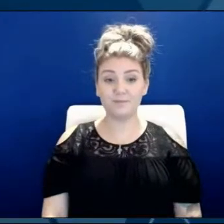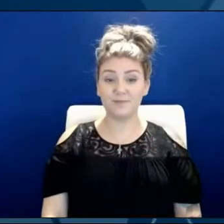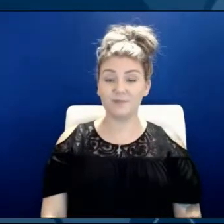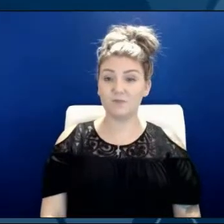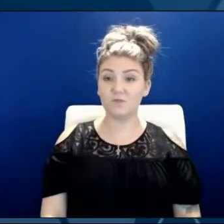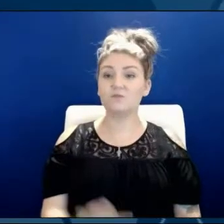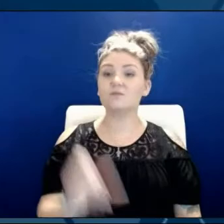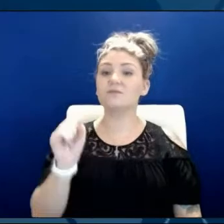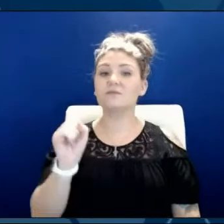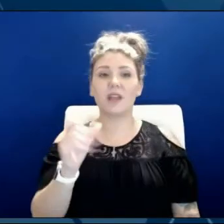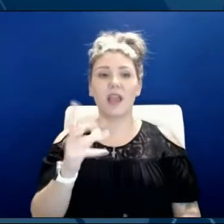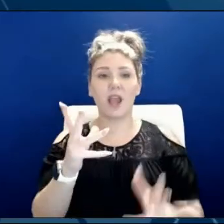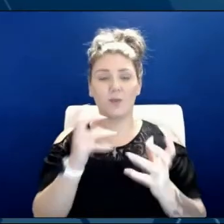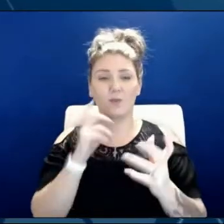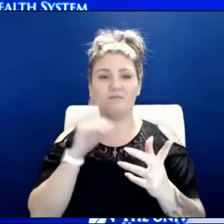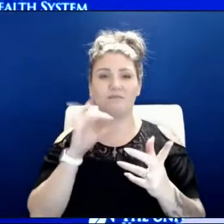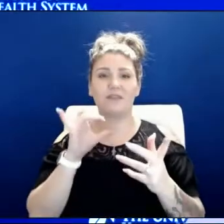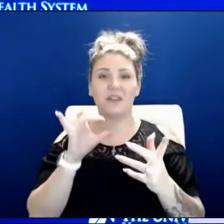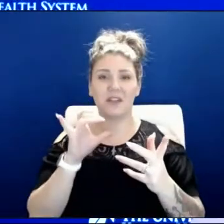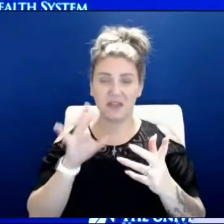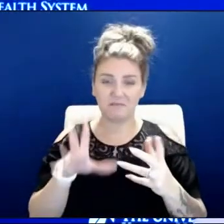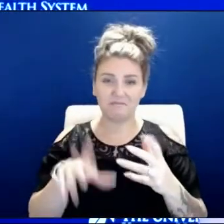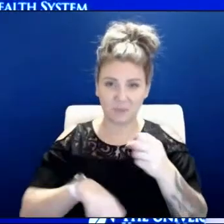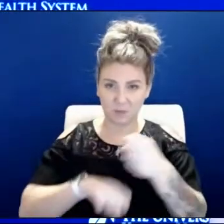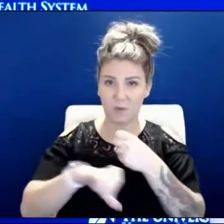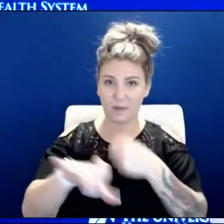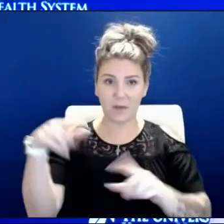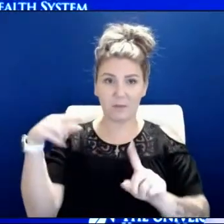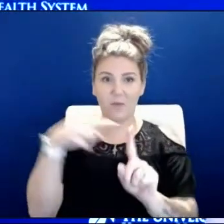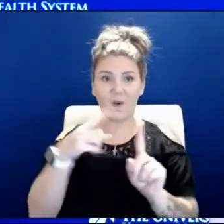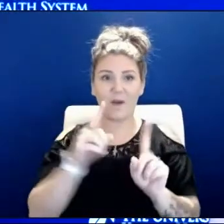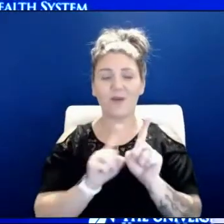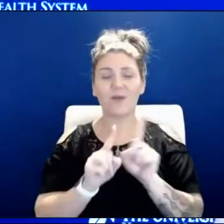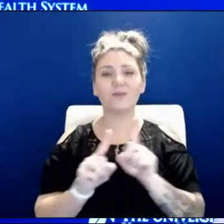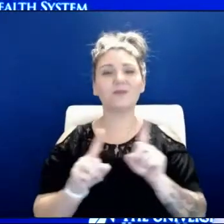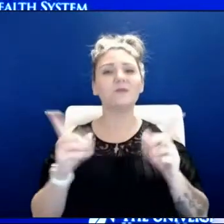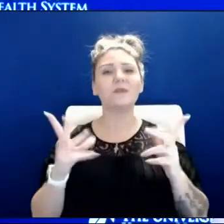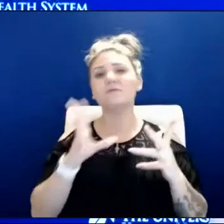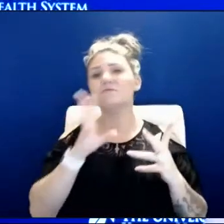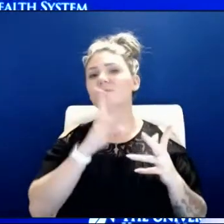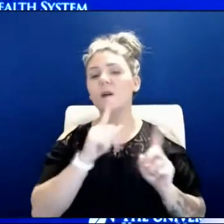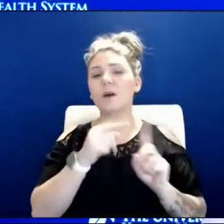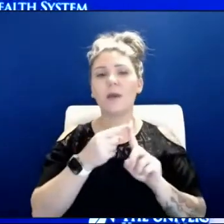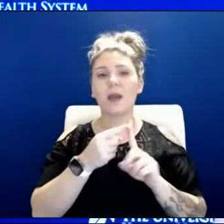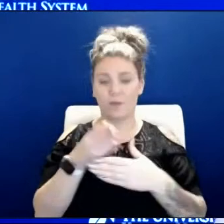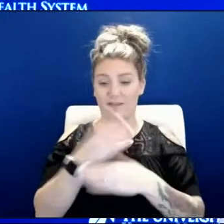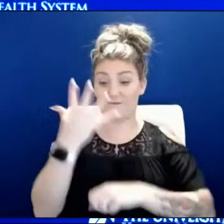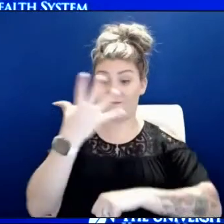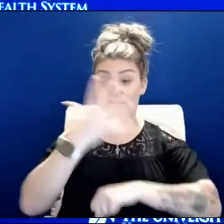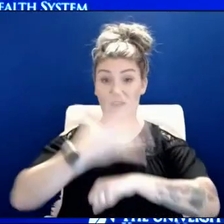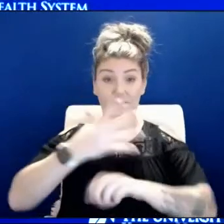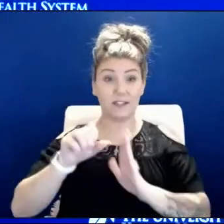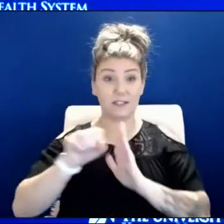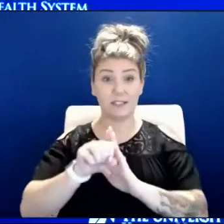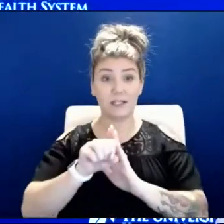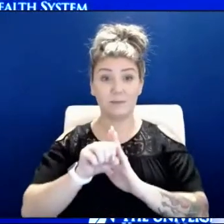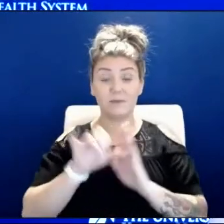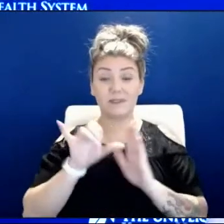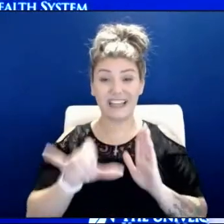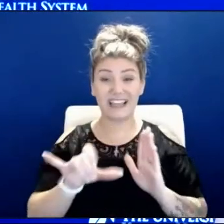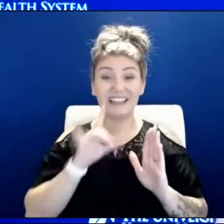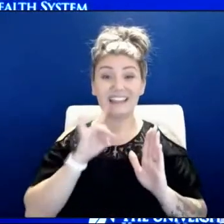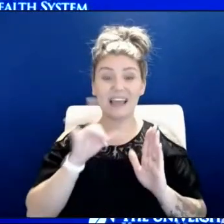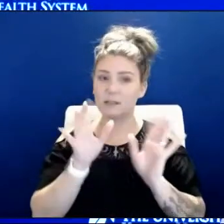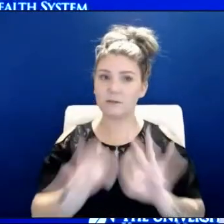drive home that point by Dr. Barr as well. What he talked about was within 5 days of symptoms. That is the essence of all of these